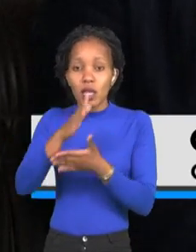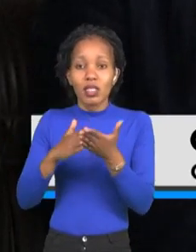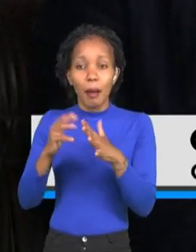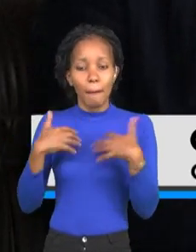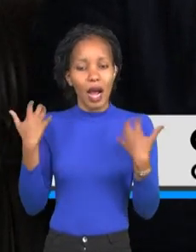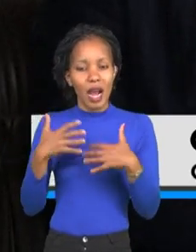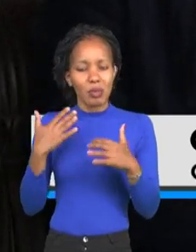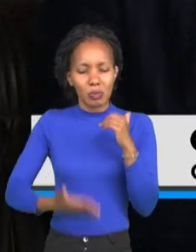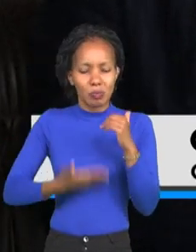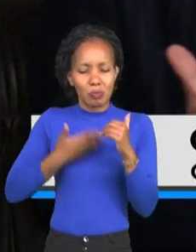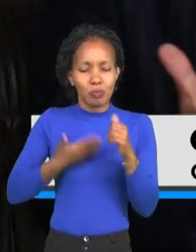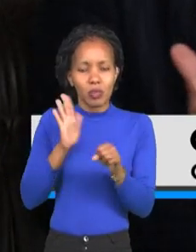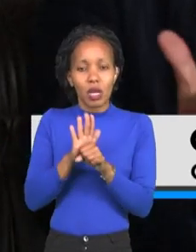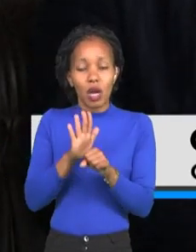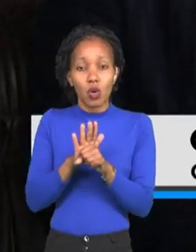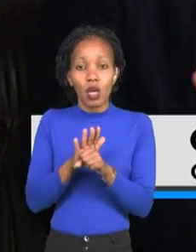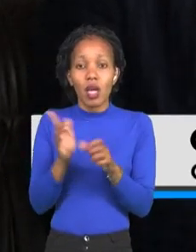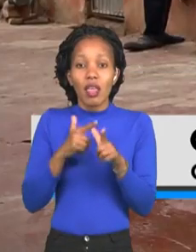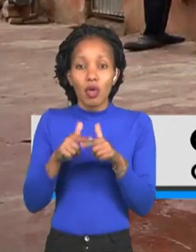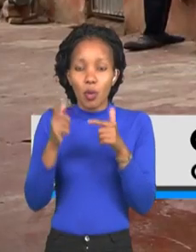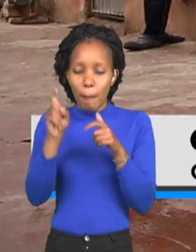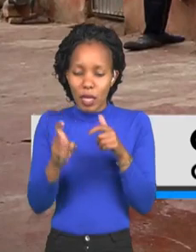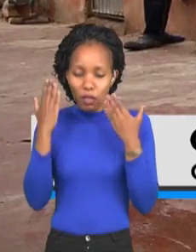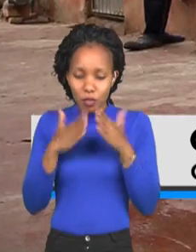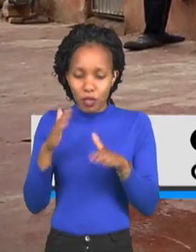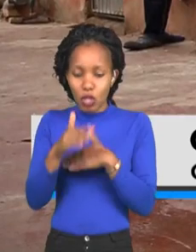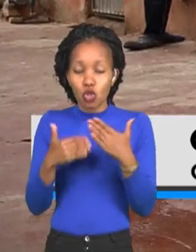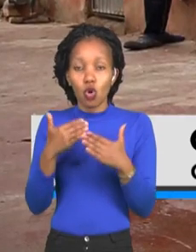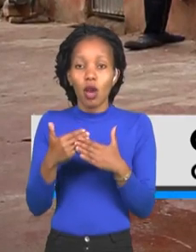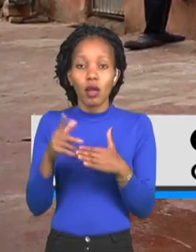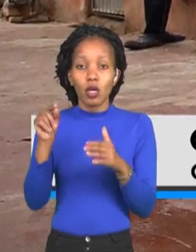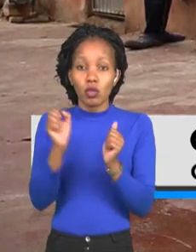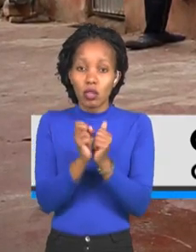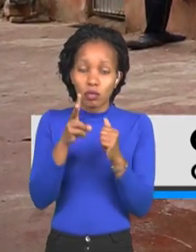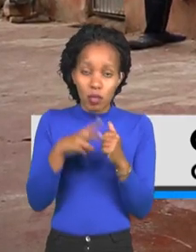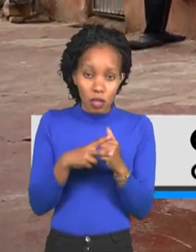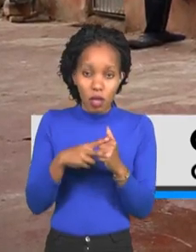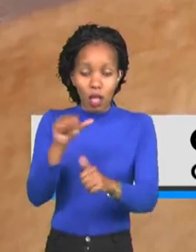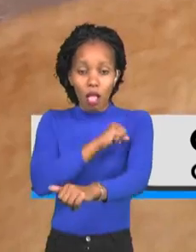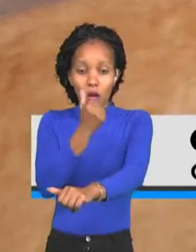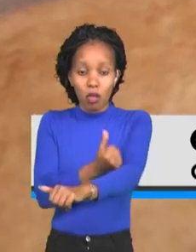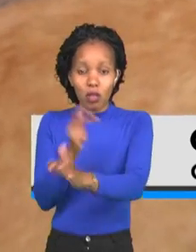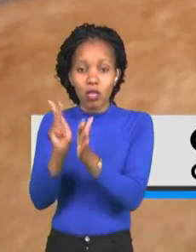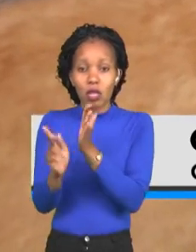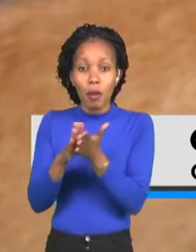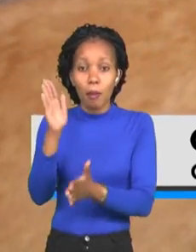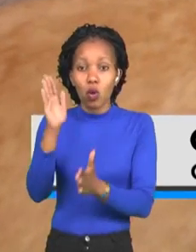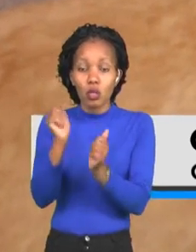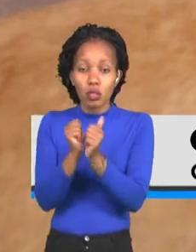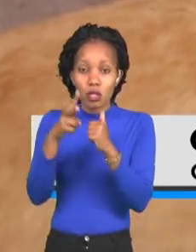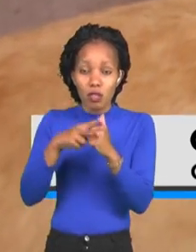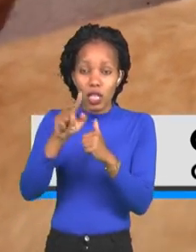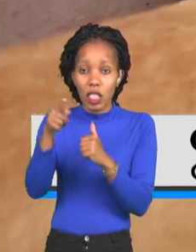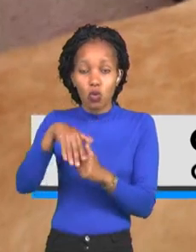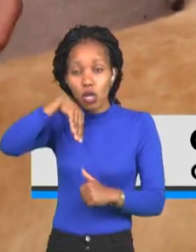nature, therefore we must get rid of them. In 2017, authorities killed more than 17,000 stray